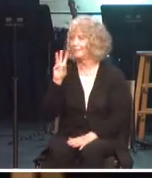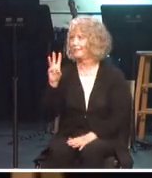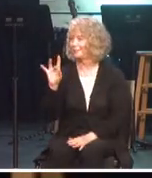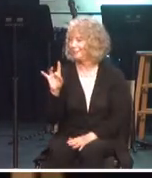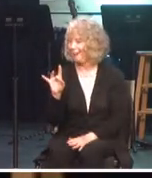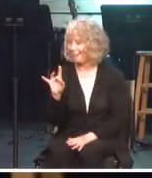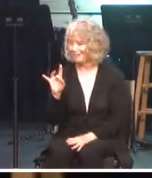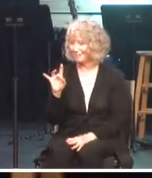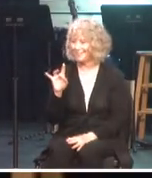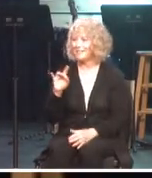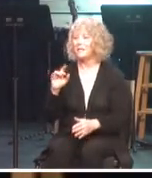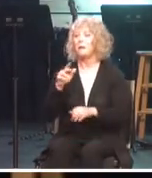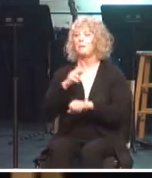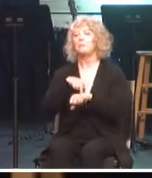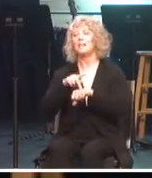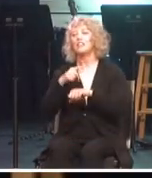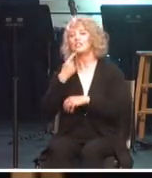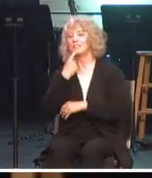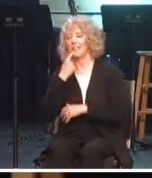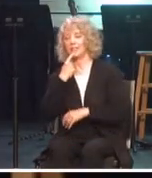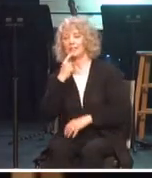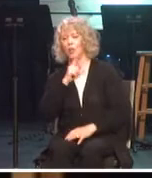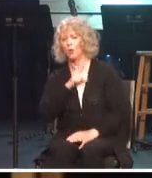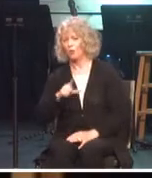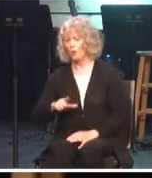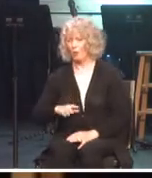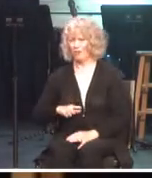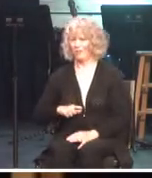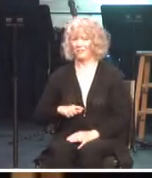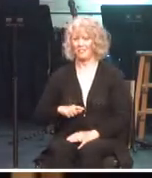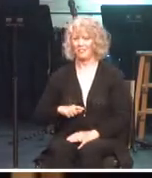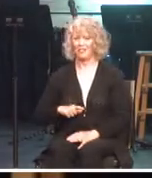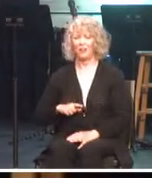Peter speaks for the 12. What does he say? Lord, to whom shall we go?